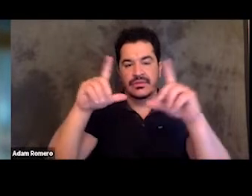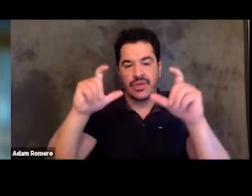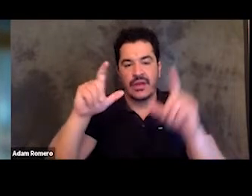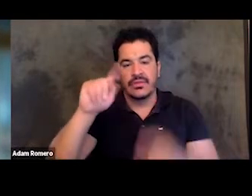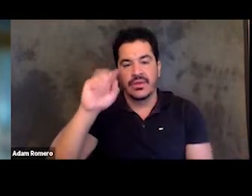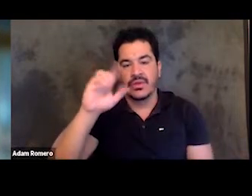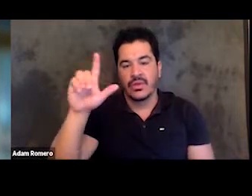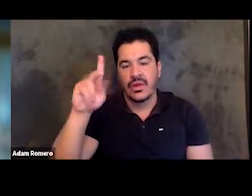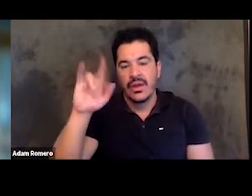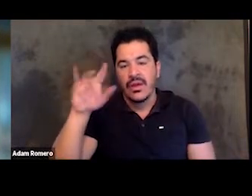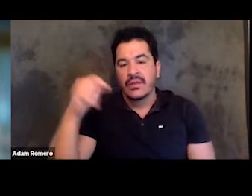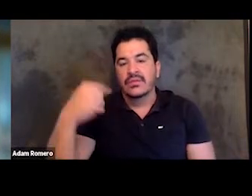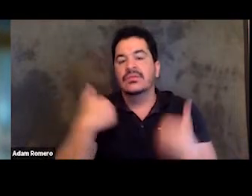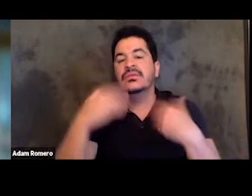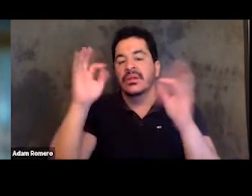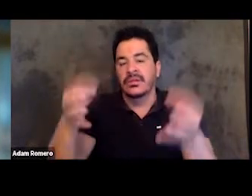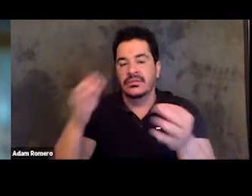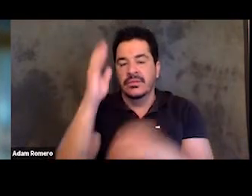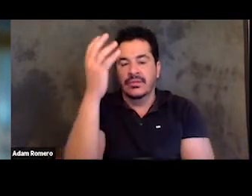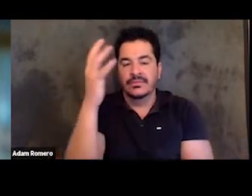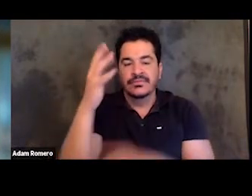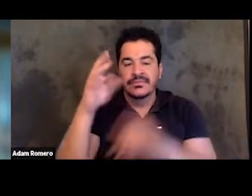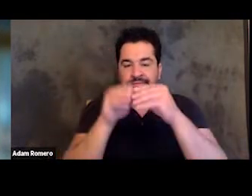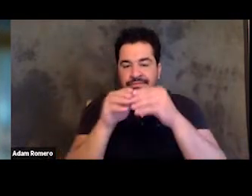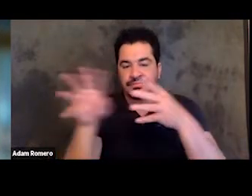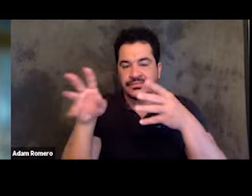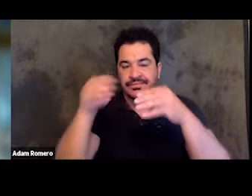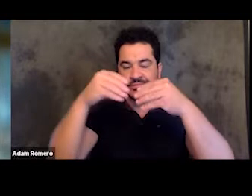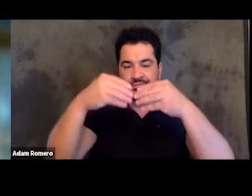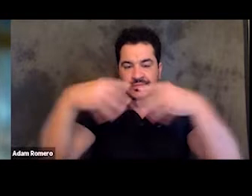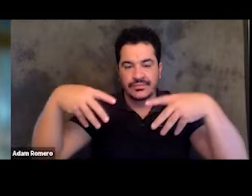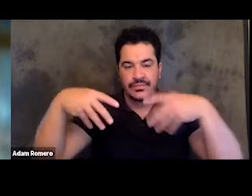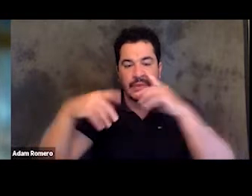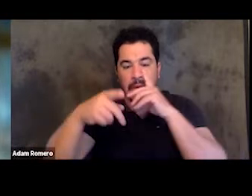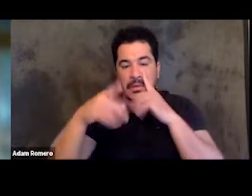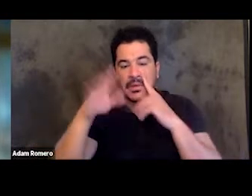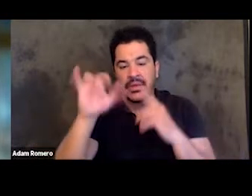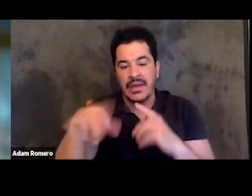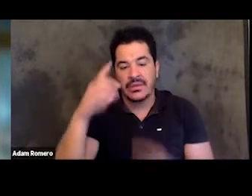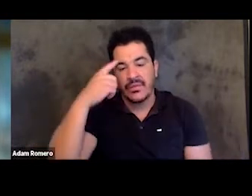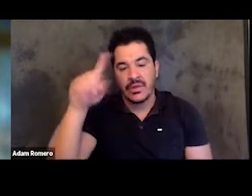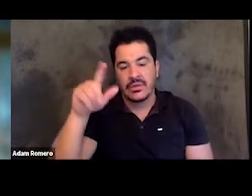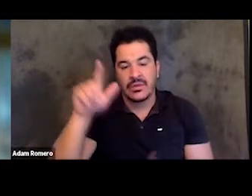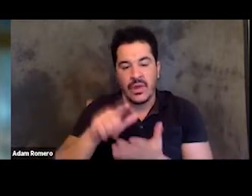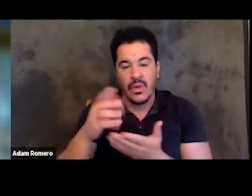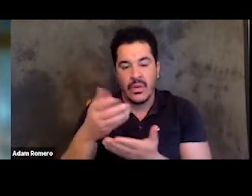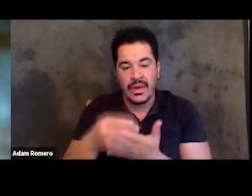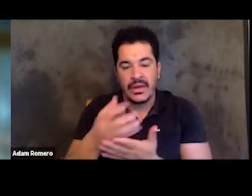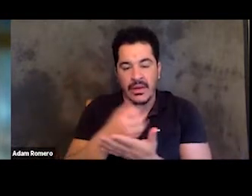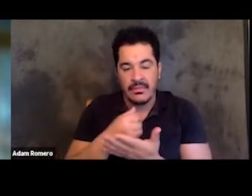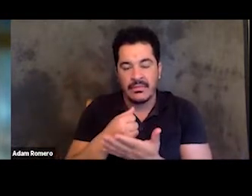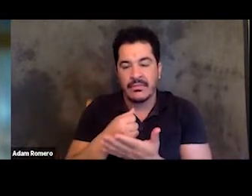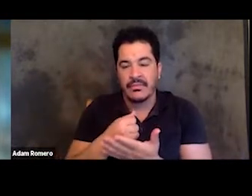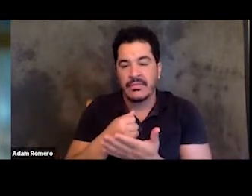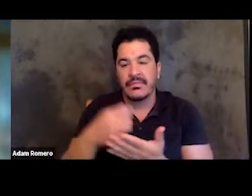The toolkit is designed or developed for low and middle income countries and conflict affected. So we've mapped